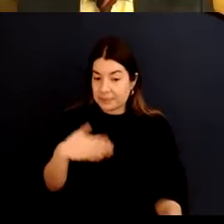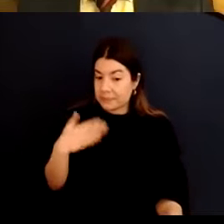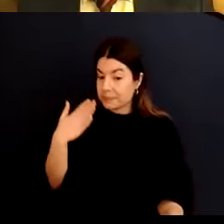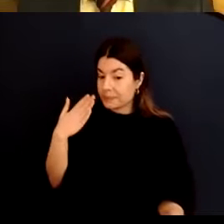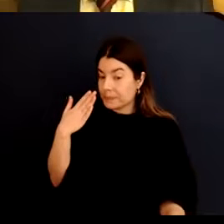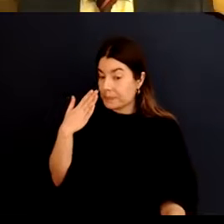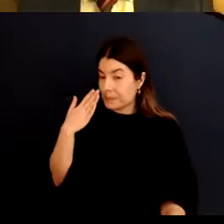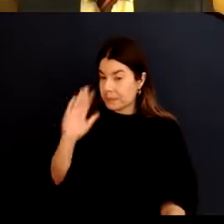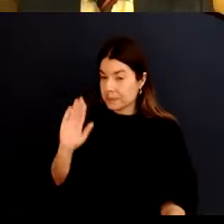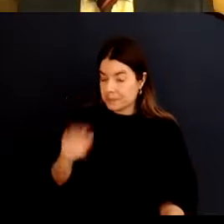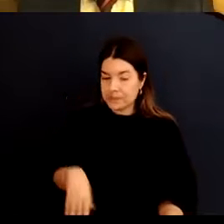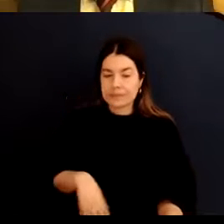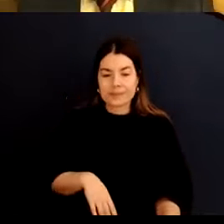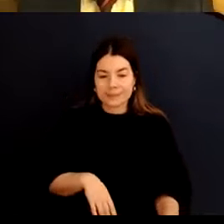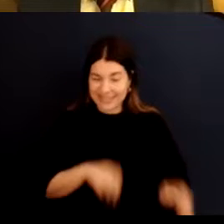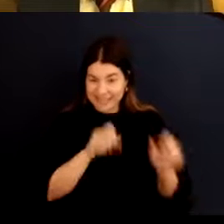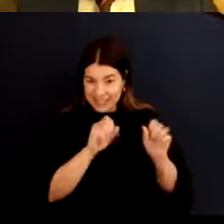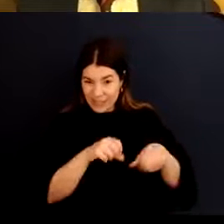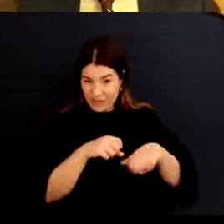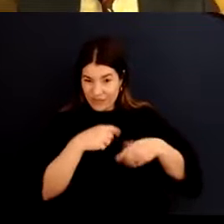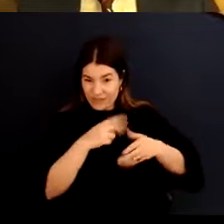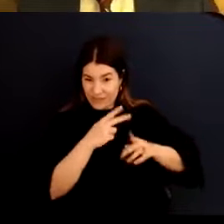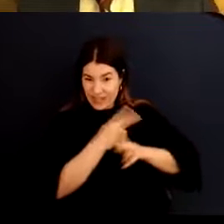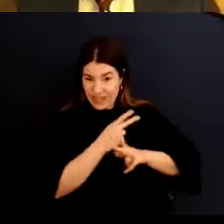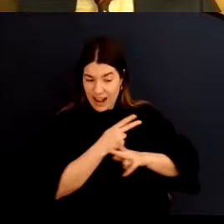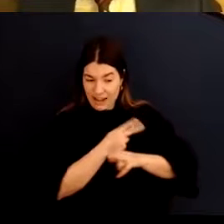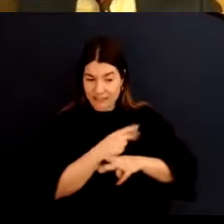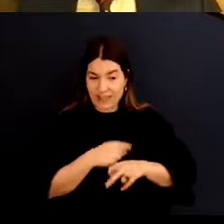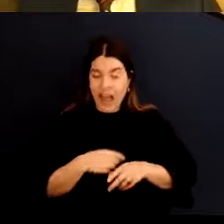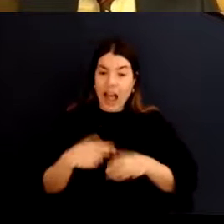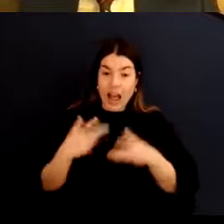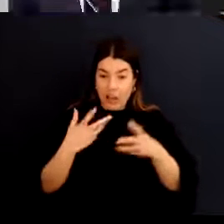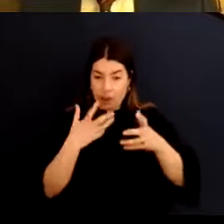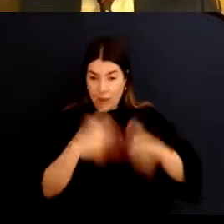you find out? Because I don't want to start that process and then have us be kind